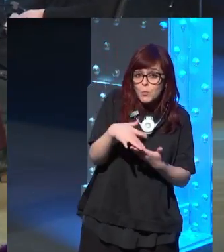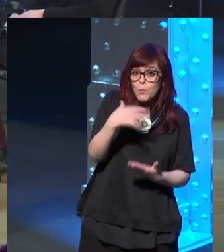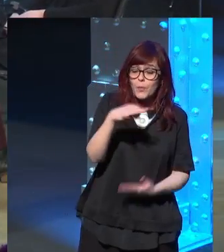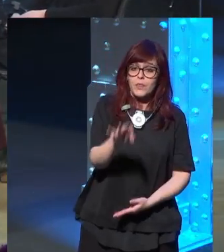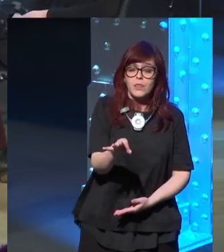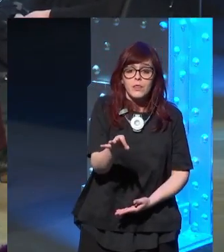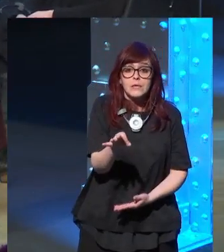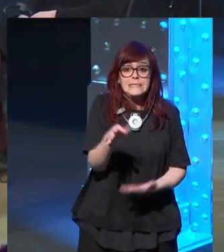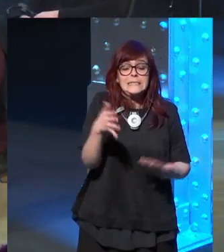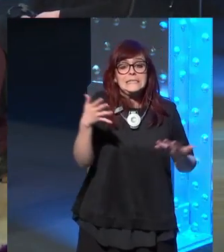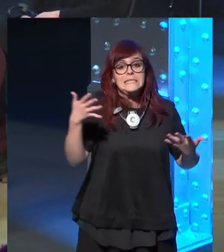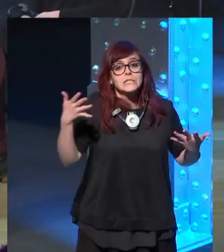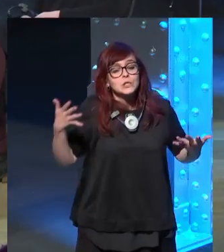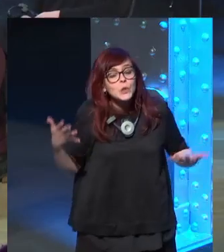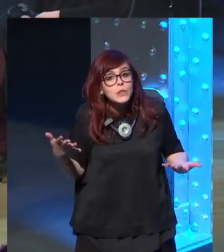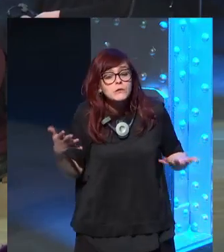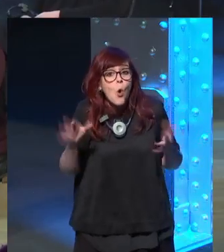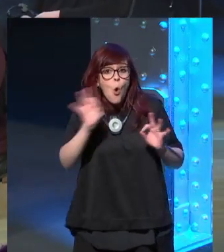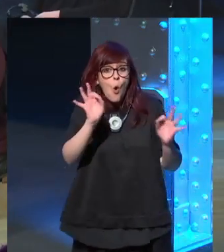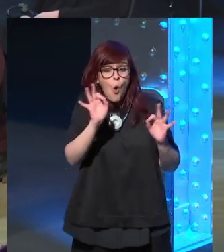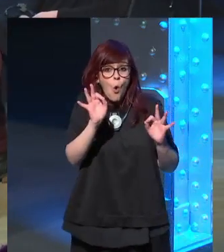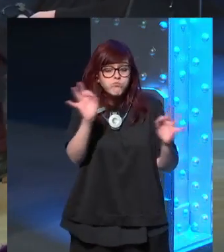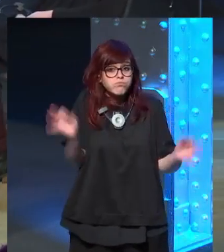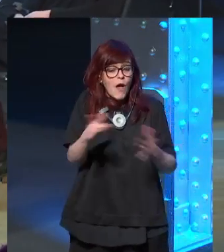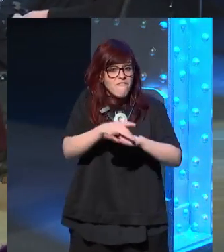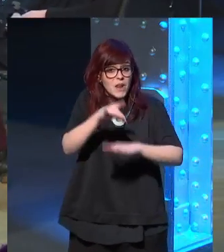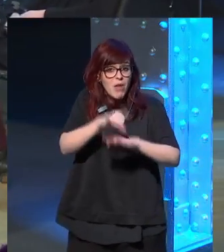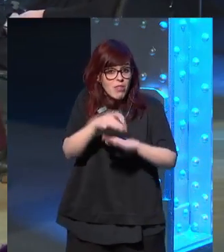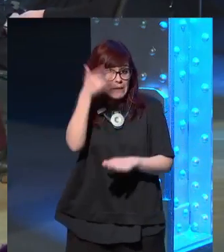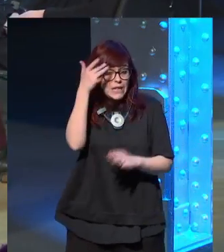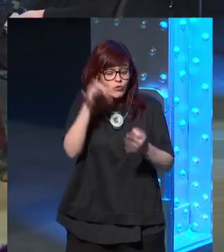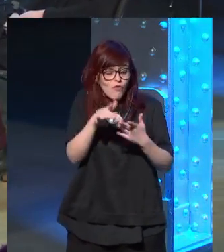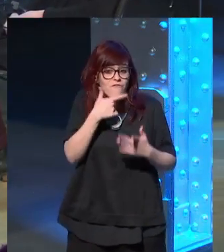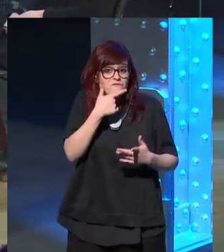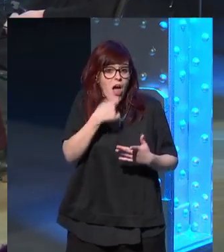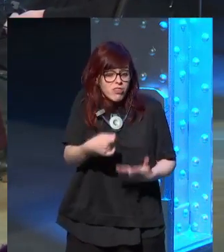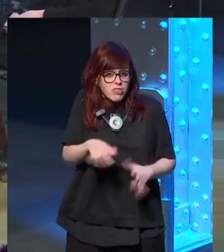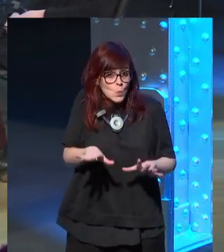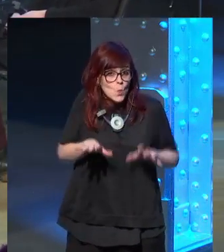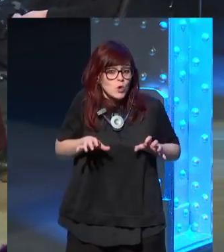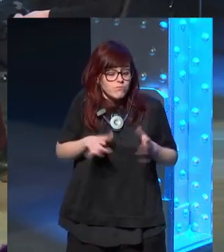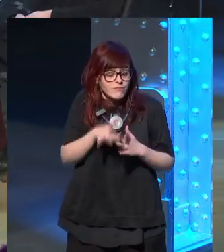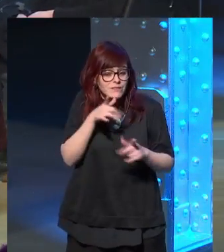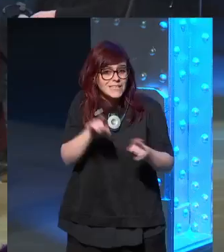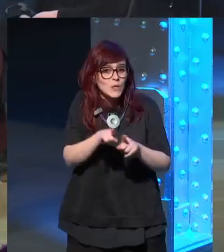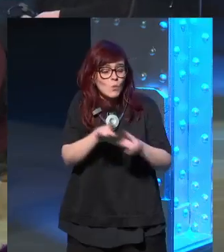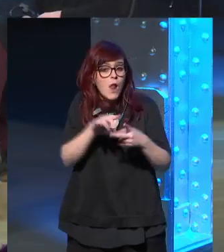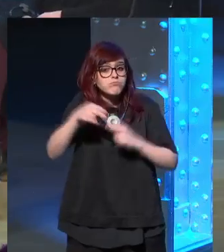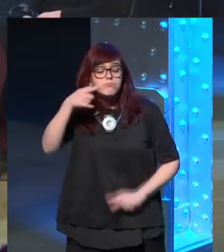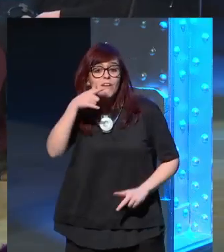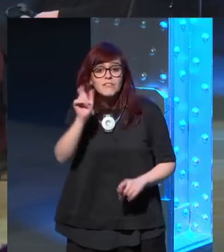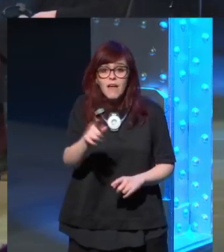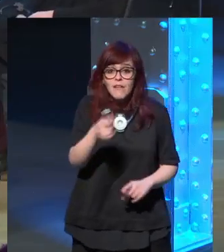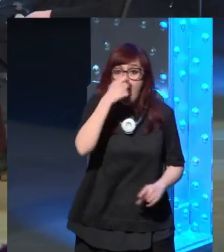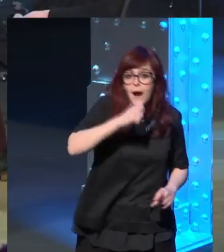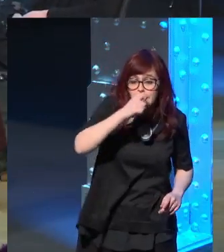So mental health problems are, you know, it's as common as the flu, and we can sort of reduce the prevalence maybe, but